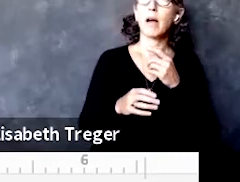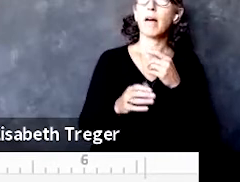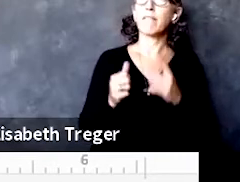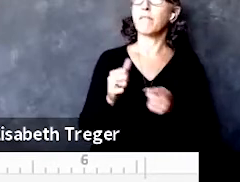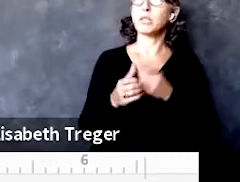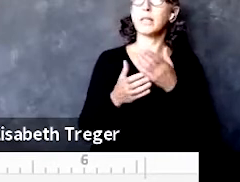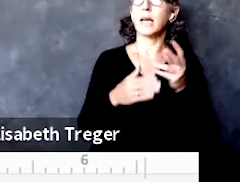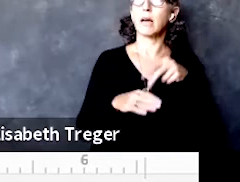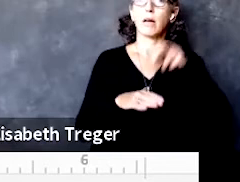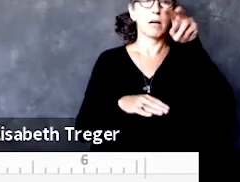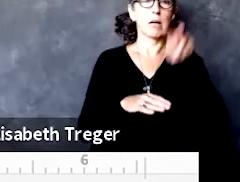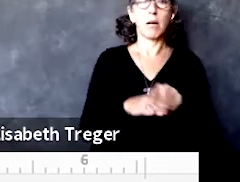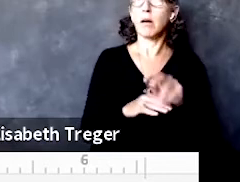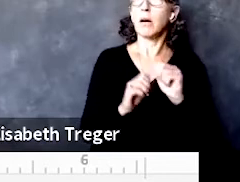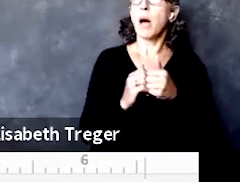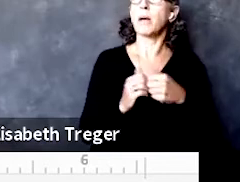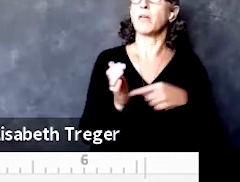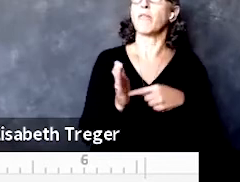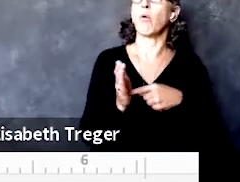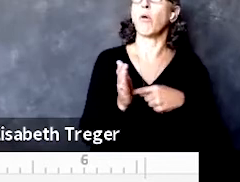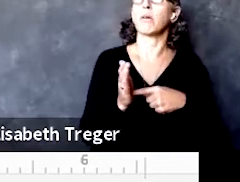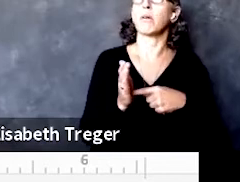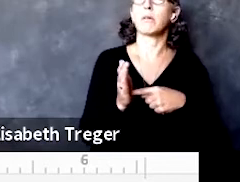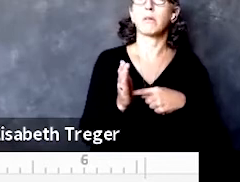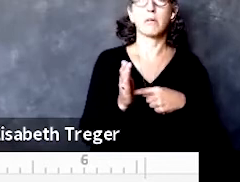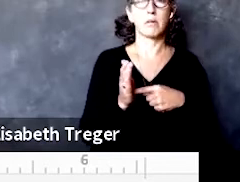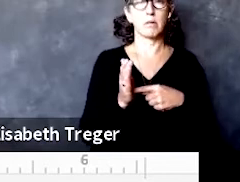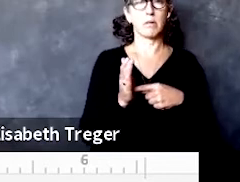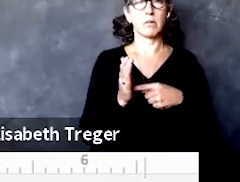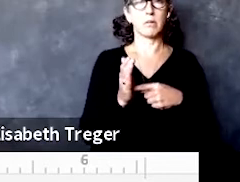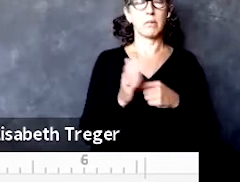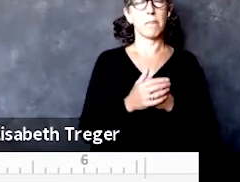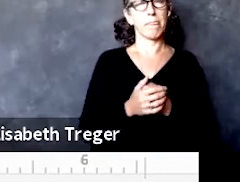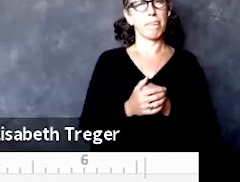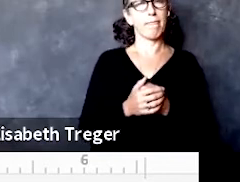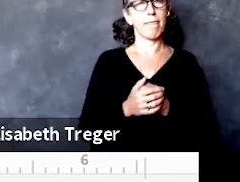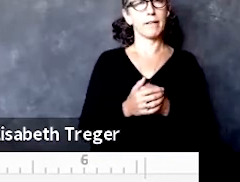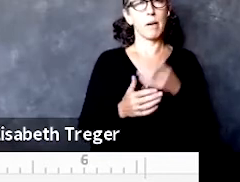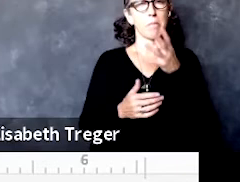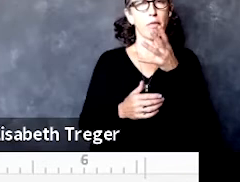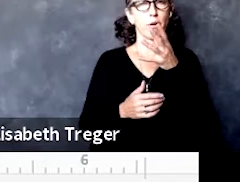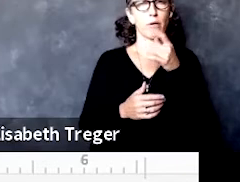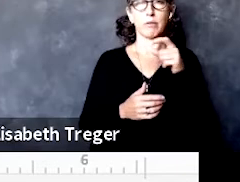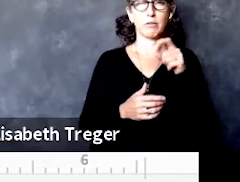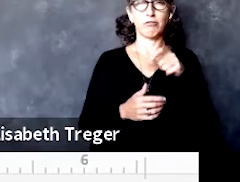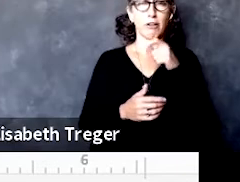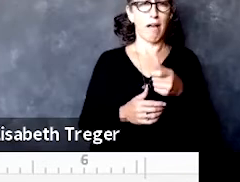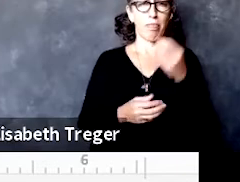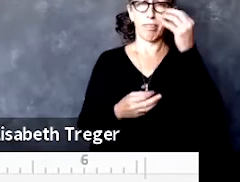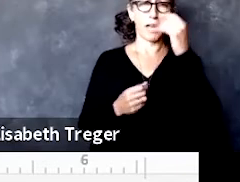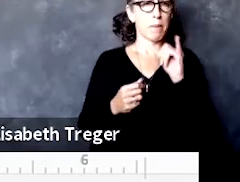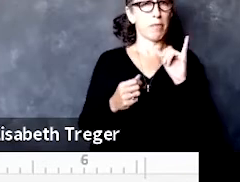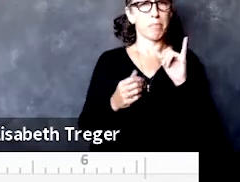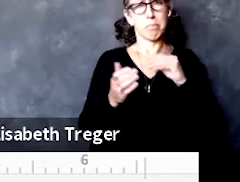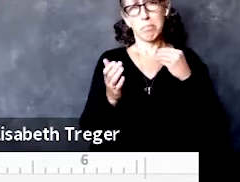that if he gets hurt? And she talked about, very briefly, a mother shouldn't have to think about that first. She shouldn't have to think